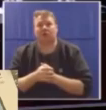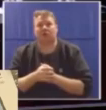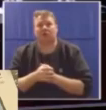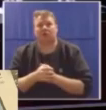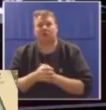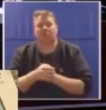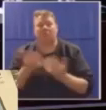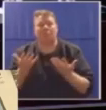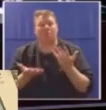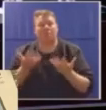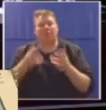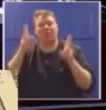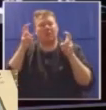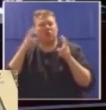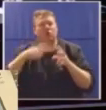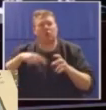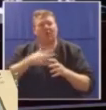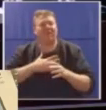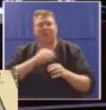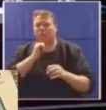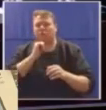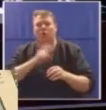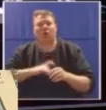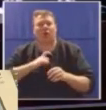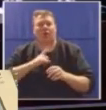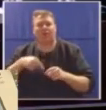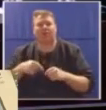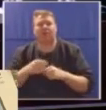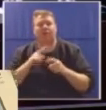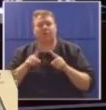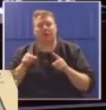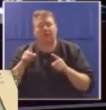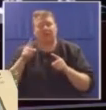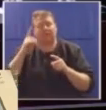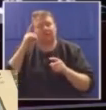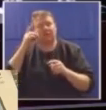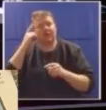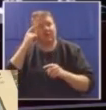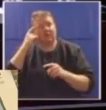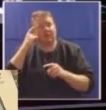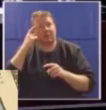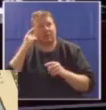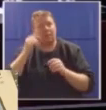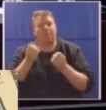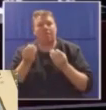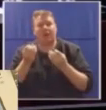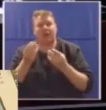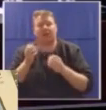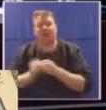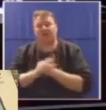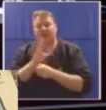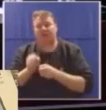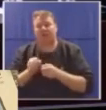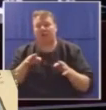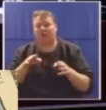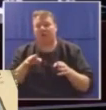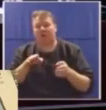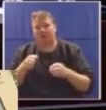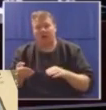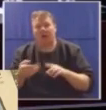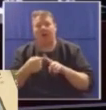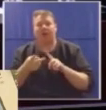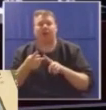think that we should not care about, but when you begin to think about the many South Africans who are either dying and